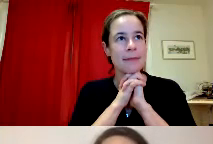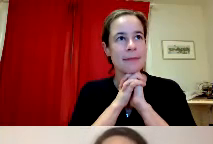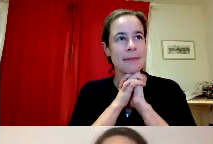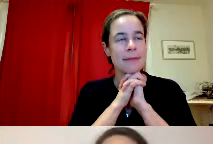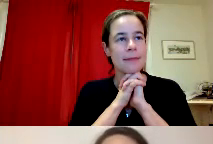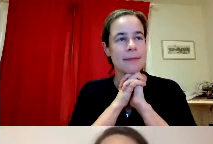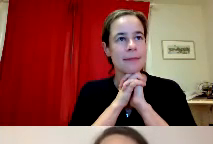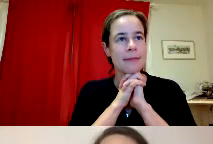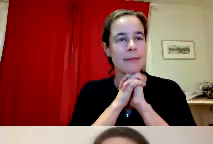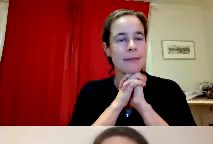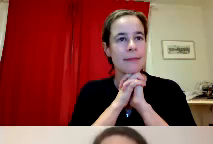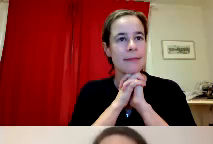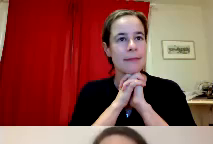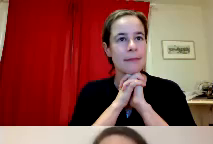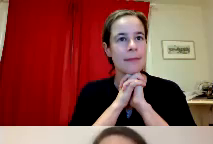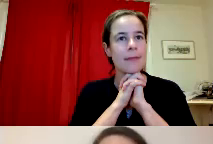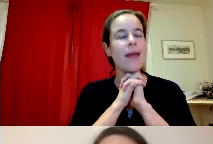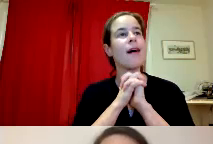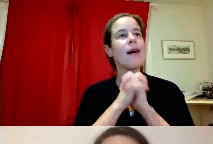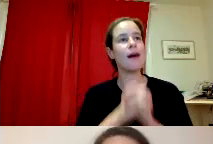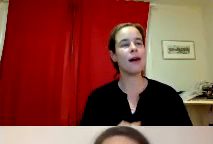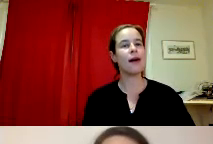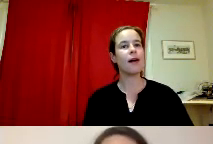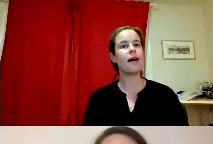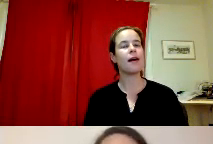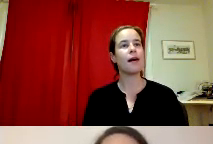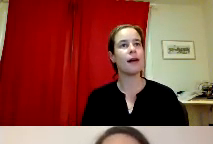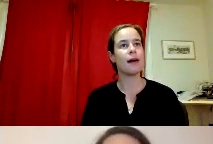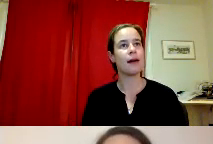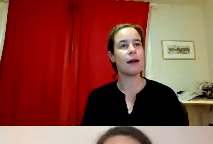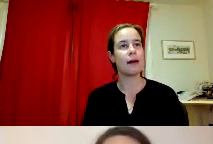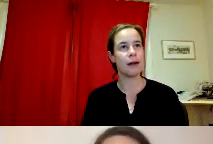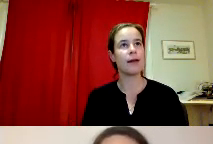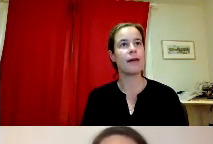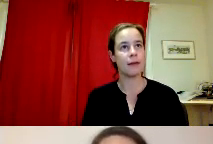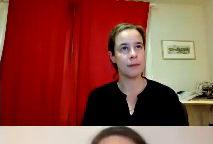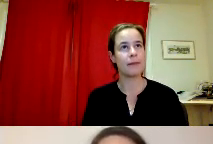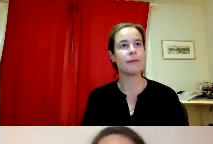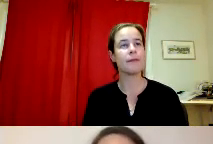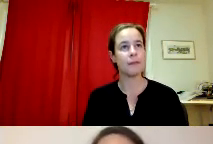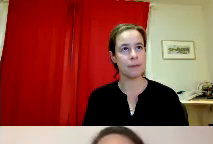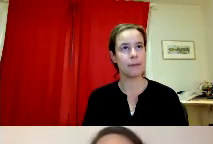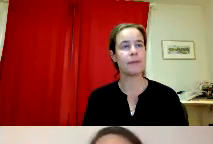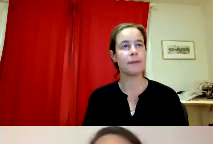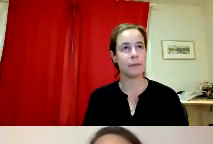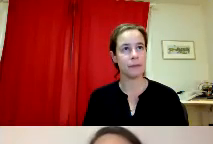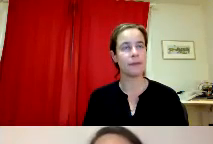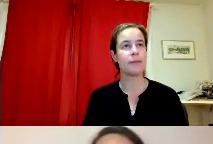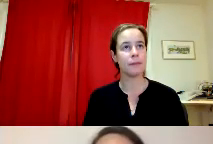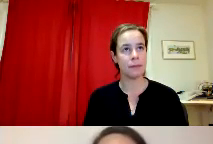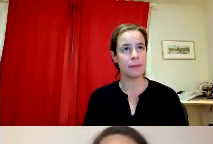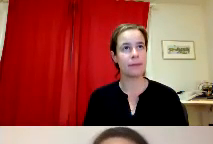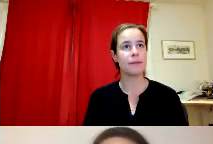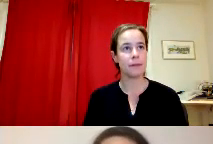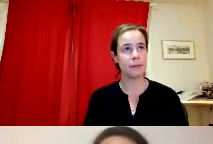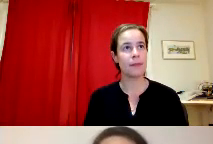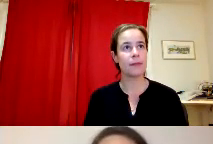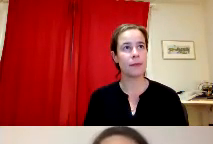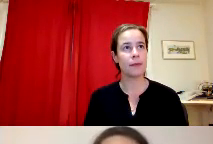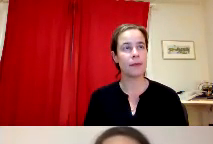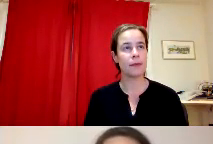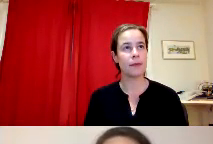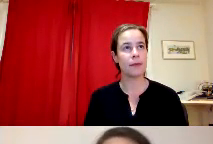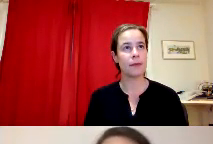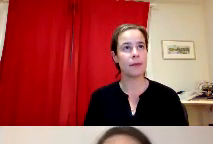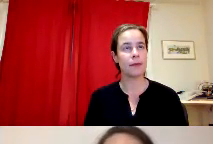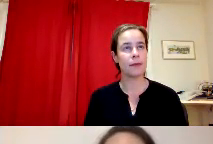were things like hurricanes in low-income countries where people didn't have clean water. So what we were looking at was very,